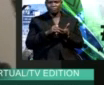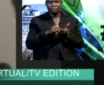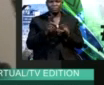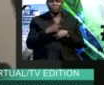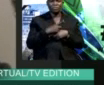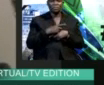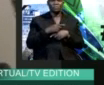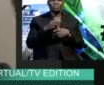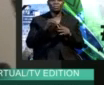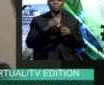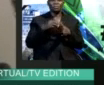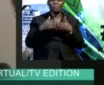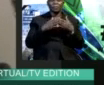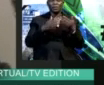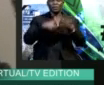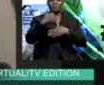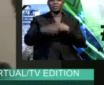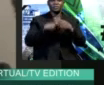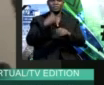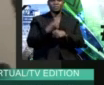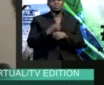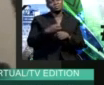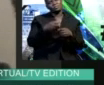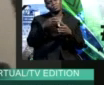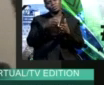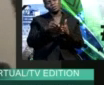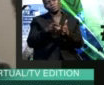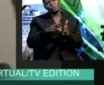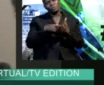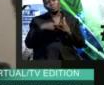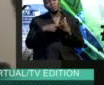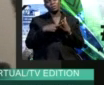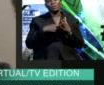today, but maybe in the next few years, they probably require,